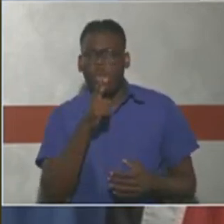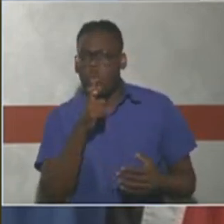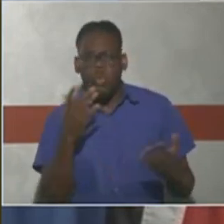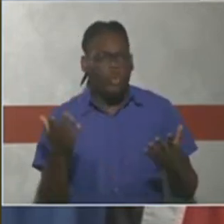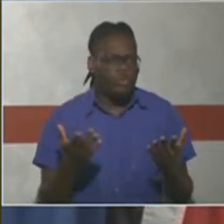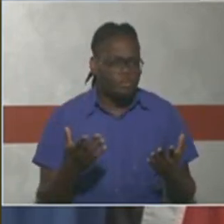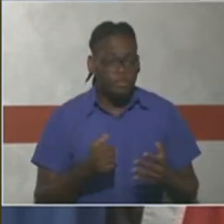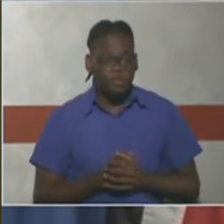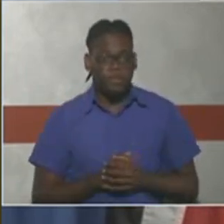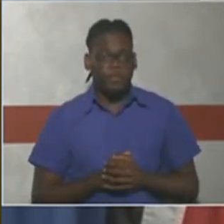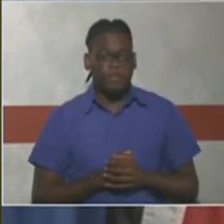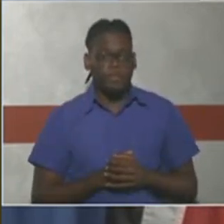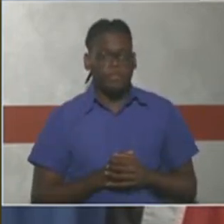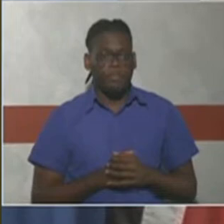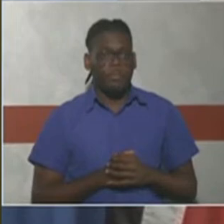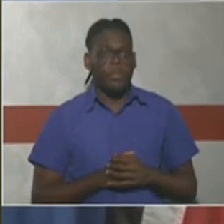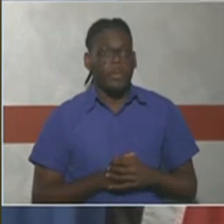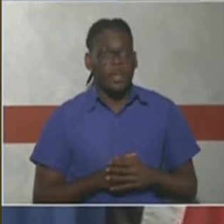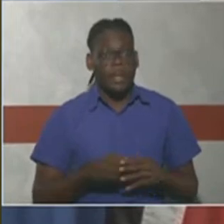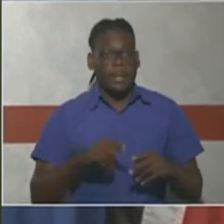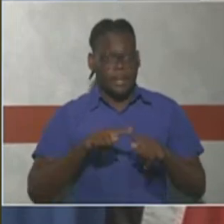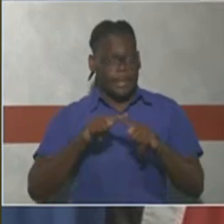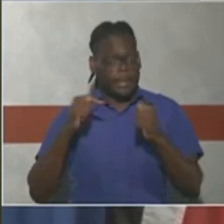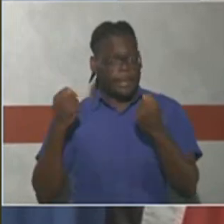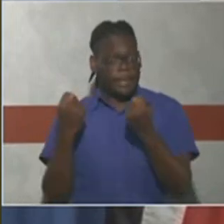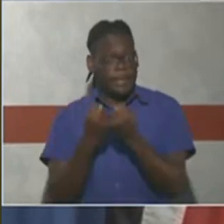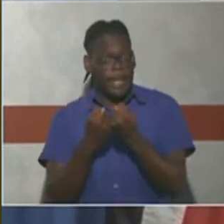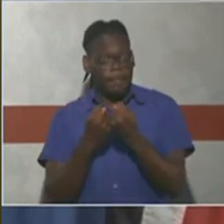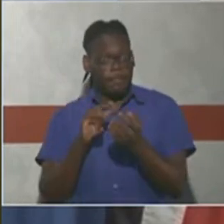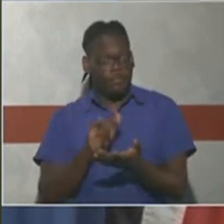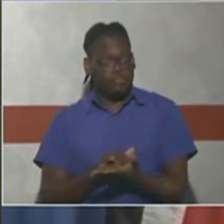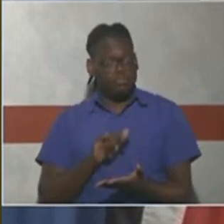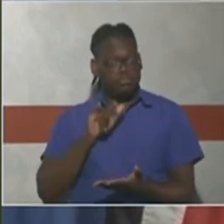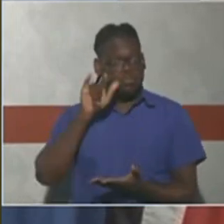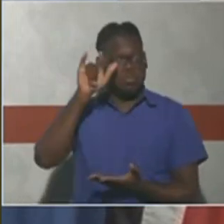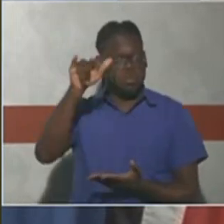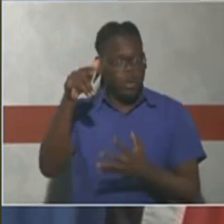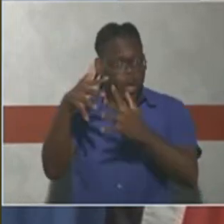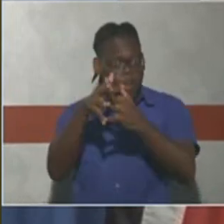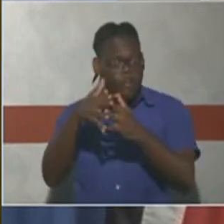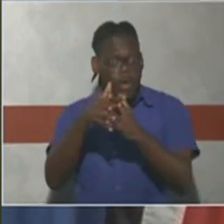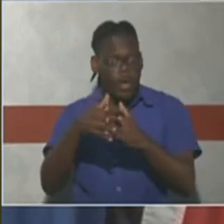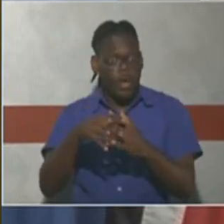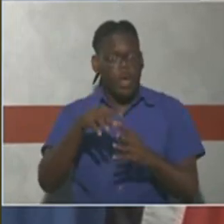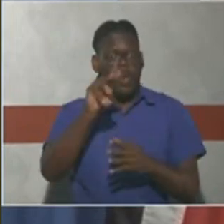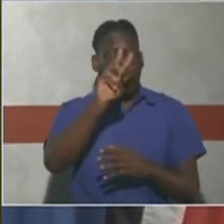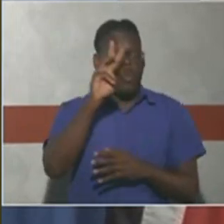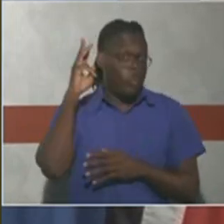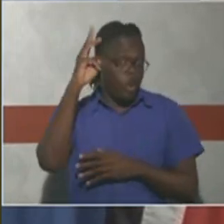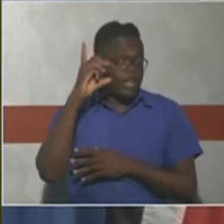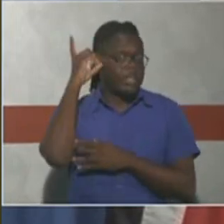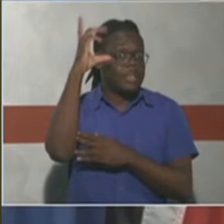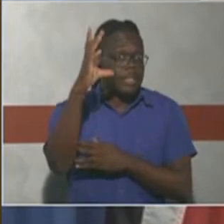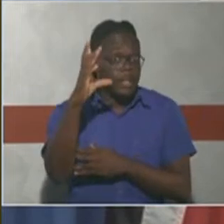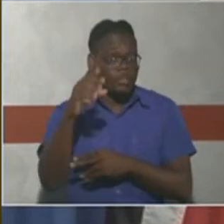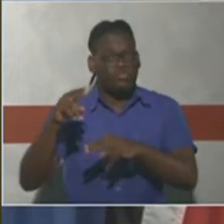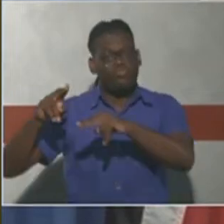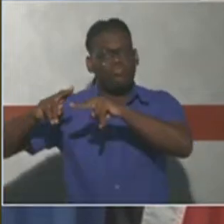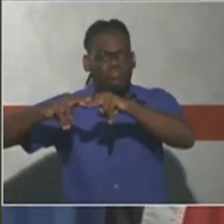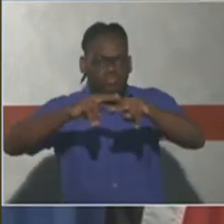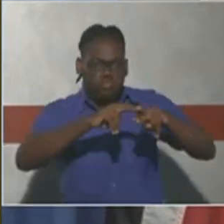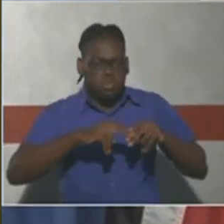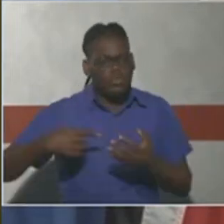our lobbying team in Washington, who opened the doors for us and ensured that all who should listen to us and hear